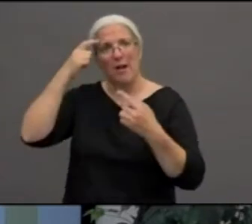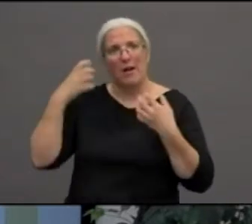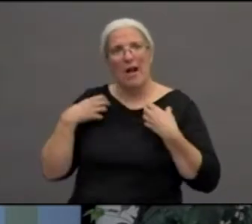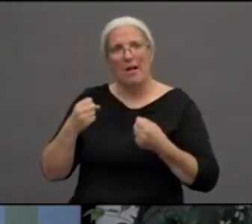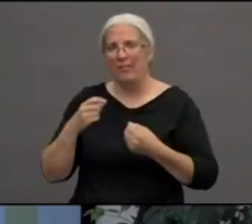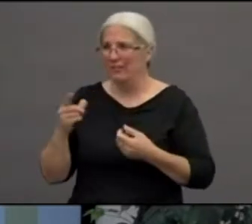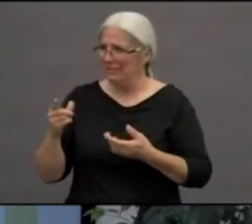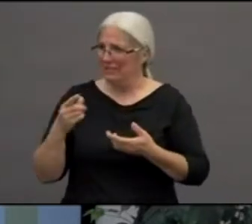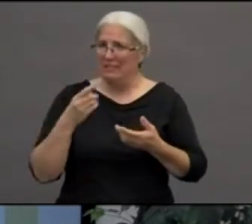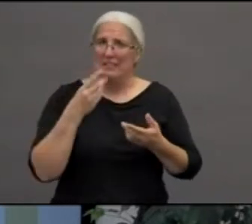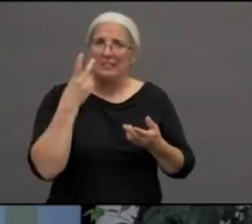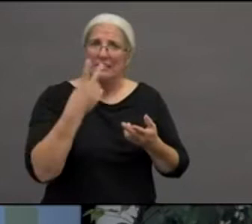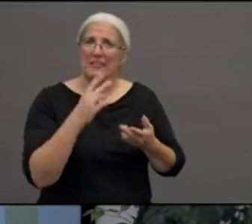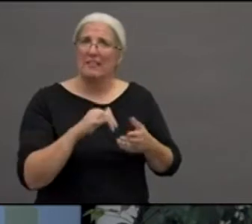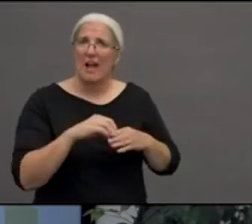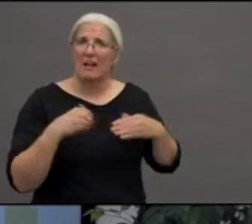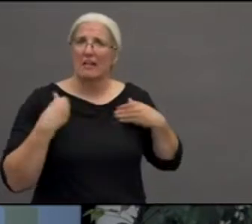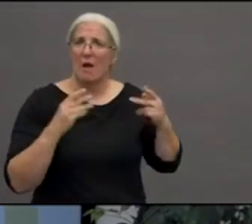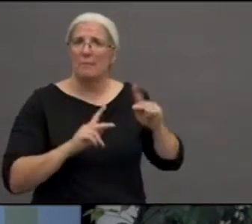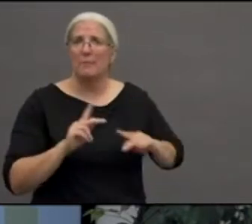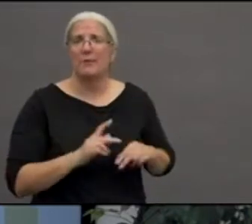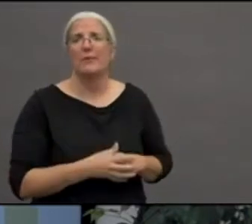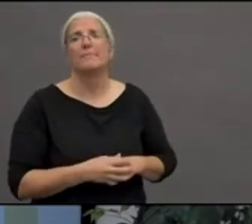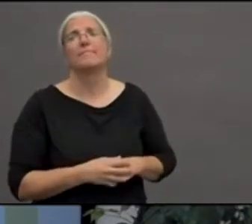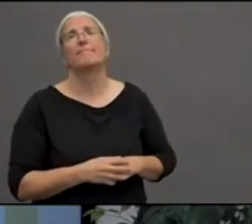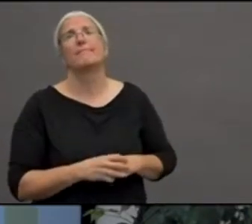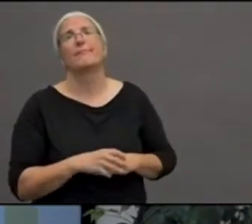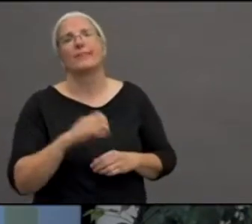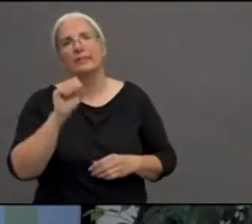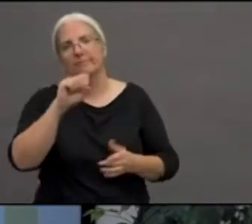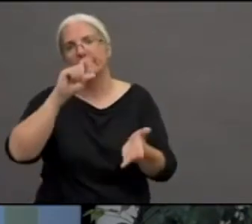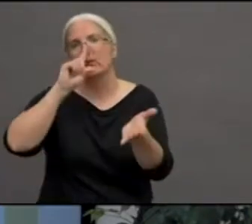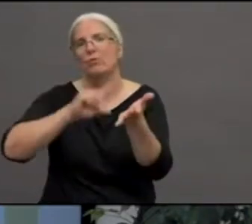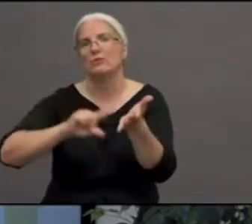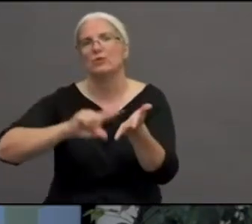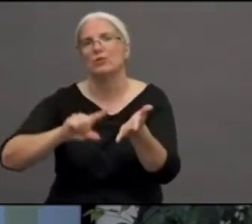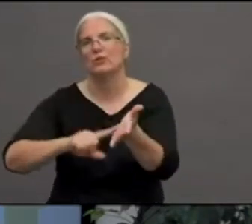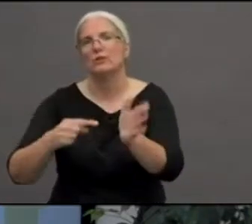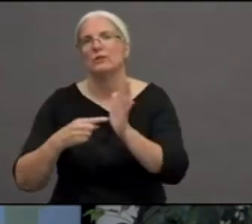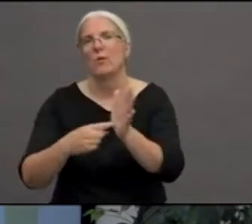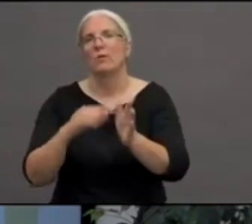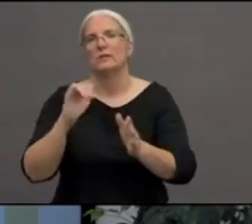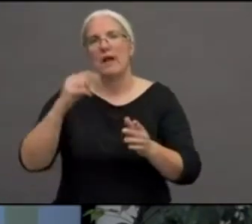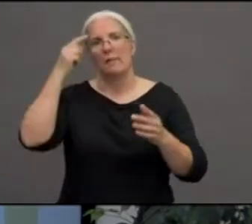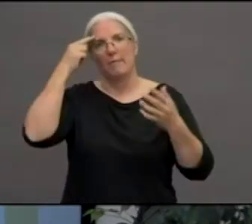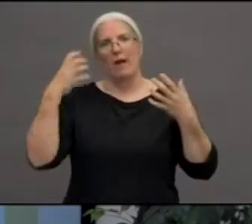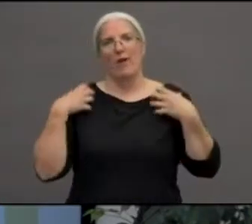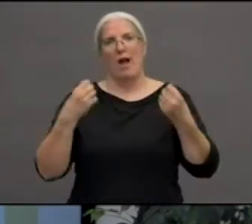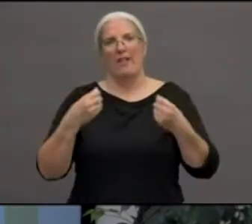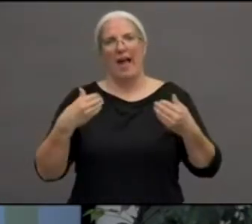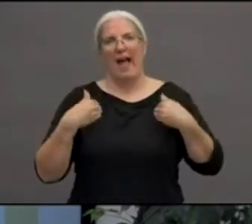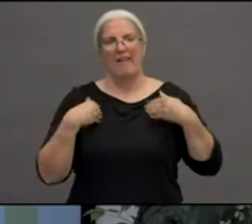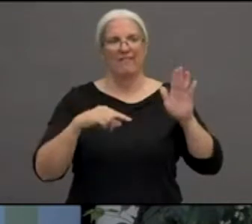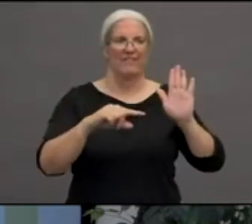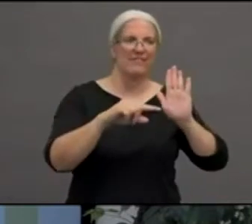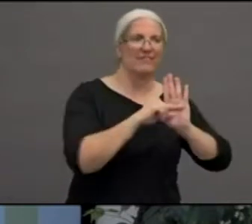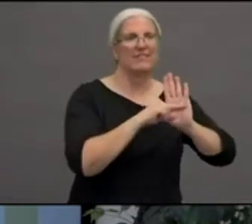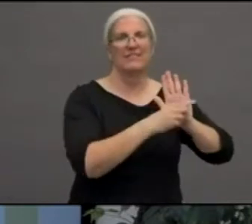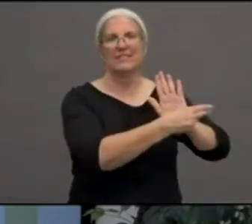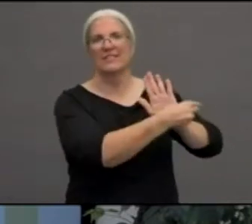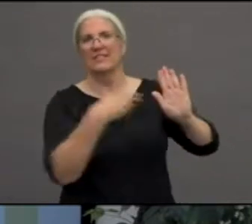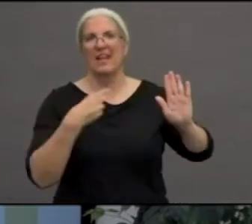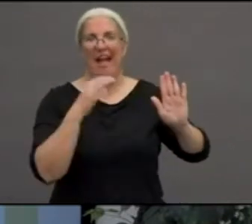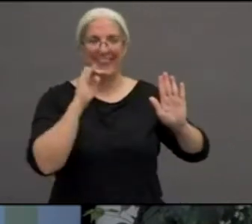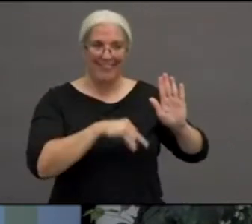adults? Sure. So research shows that mental health stigma creates a great barrier on why